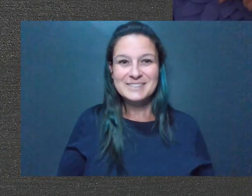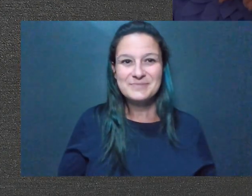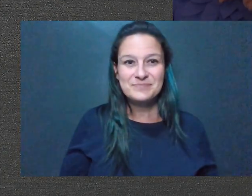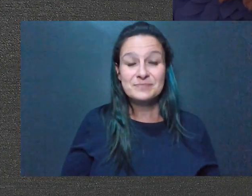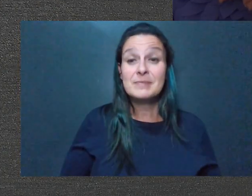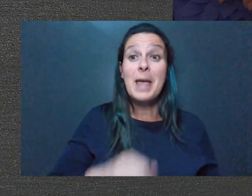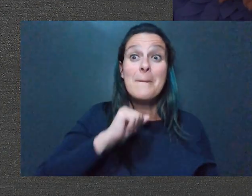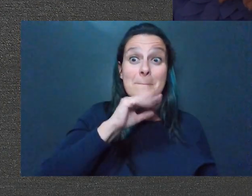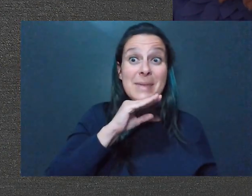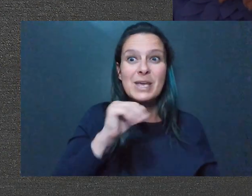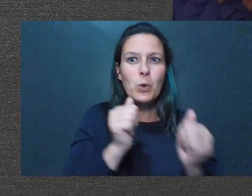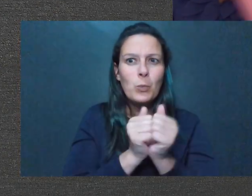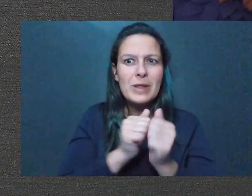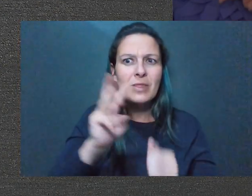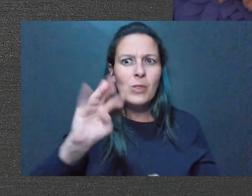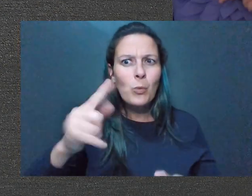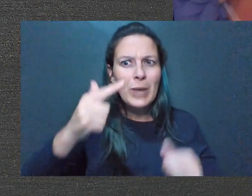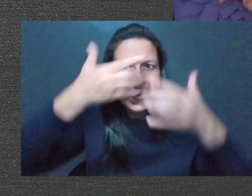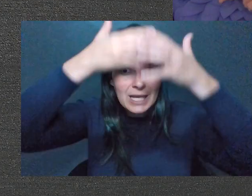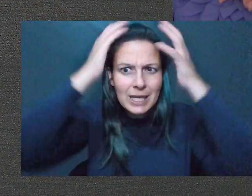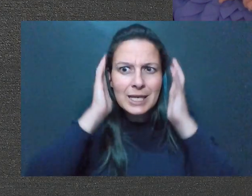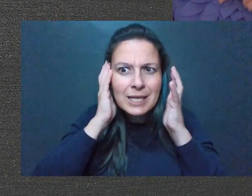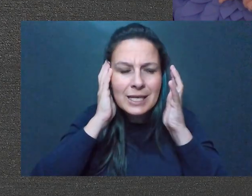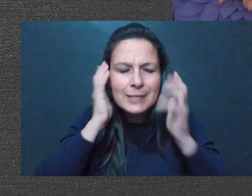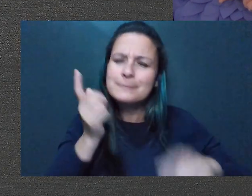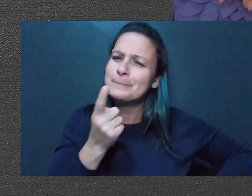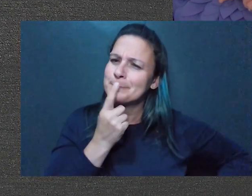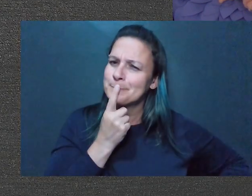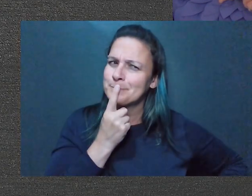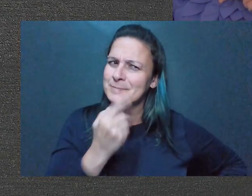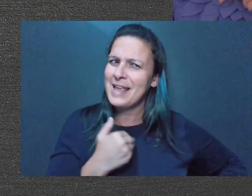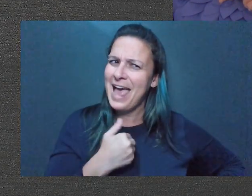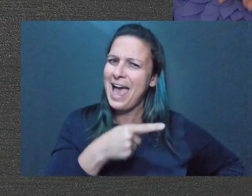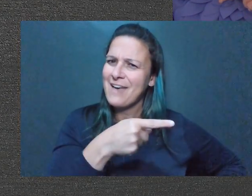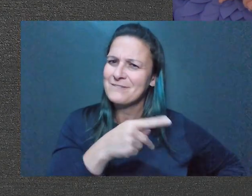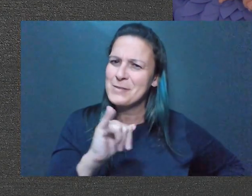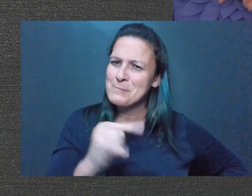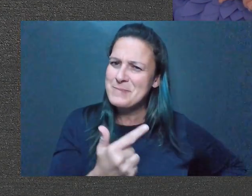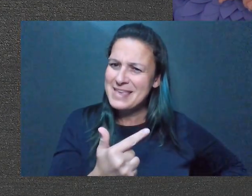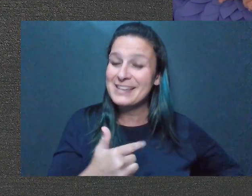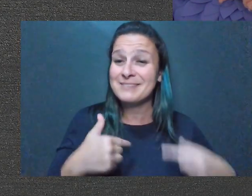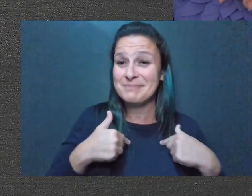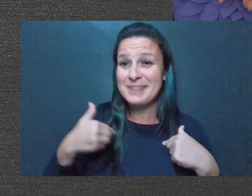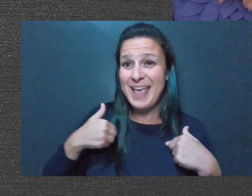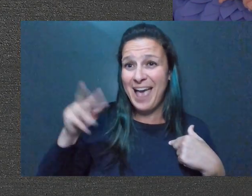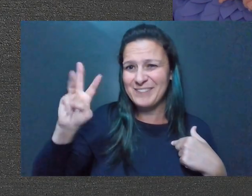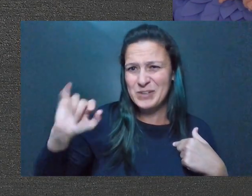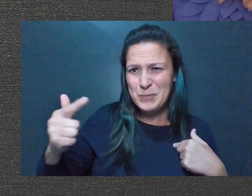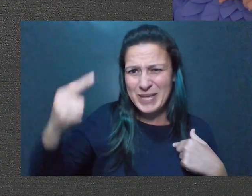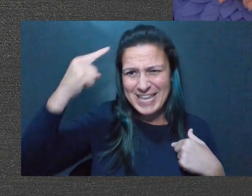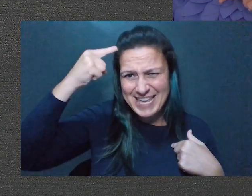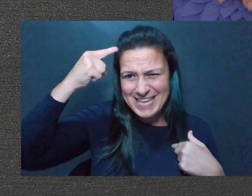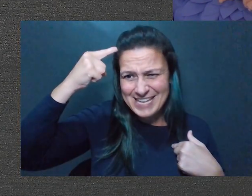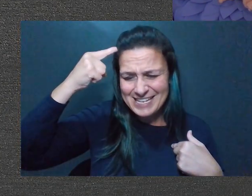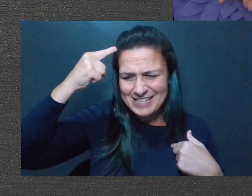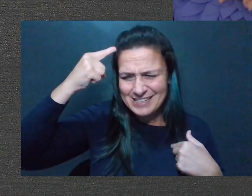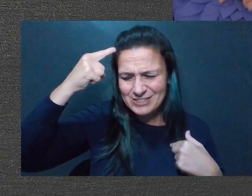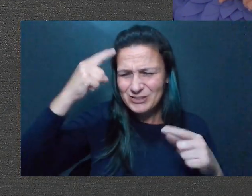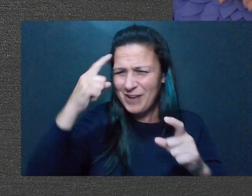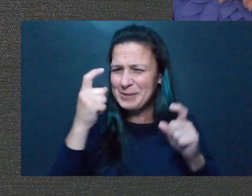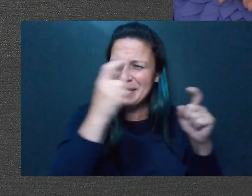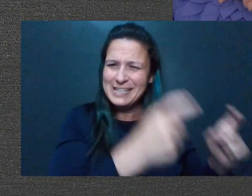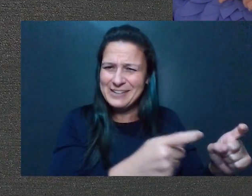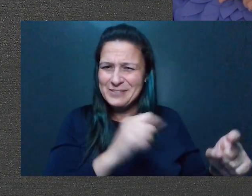A pig in a wig. We've got the pig. I've got the wig. Should I give it to the